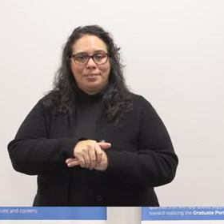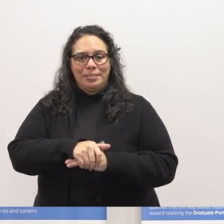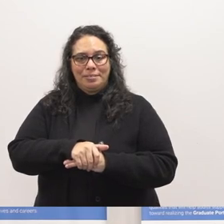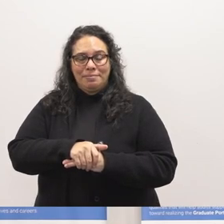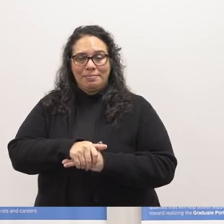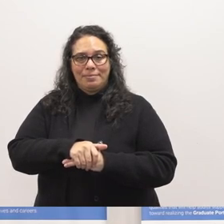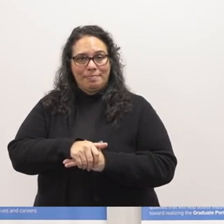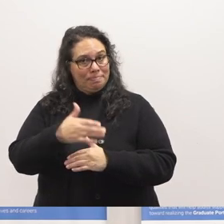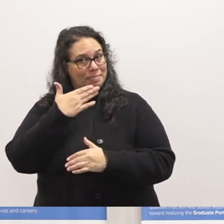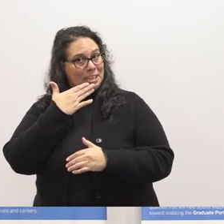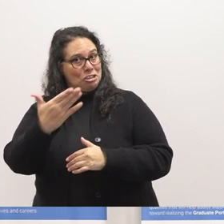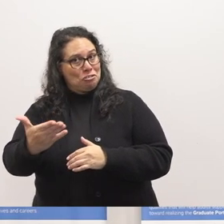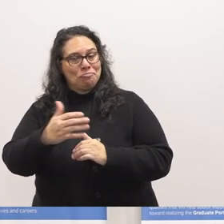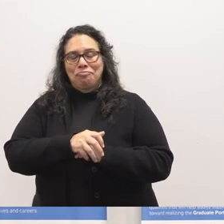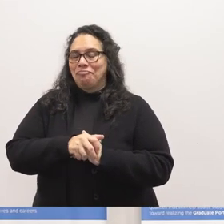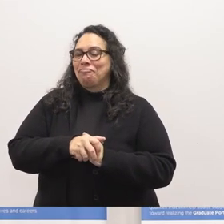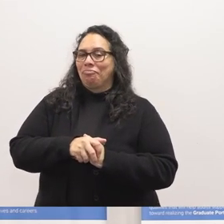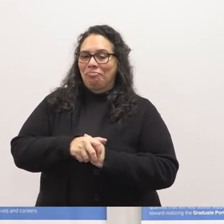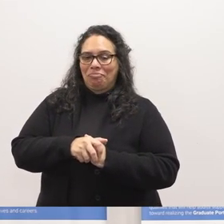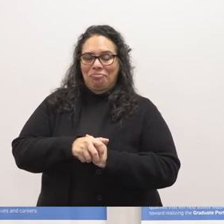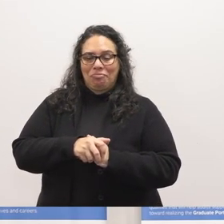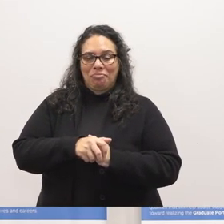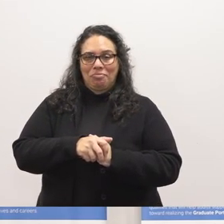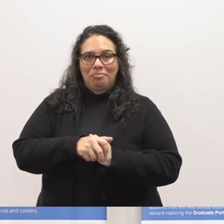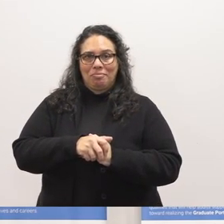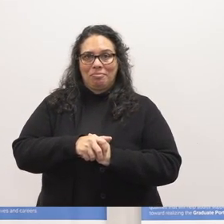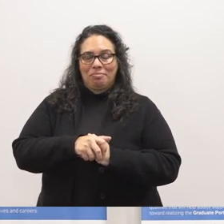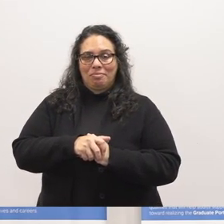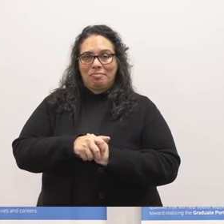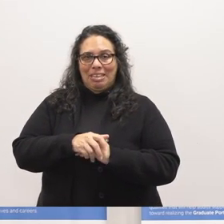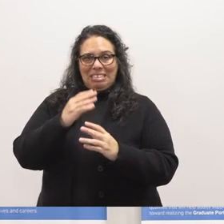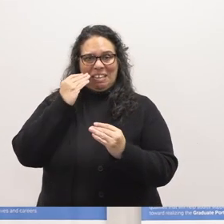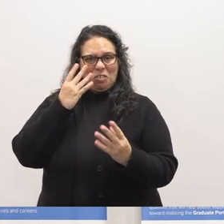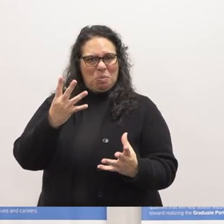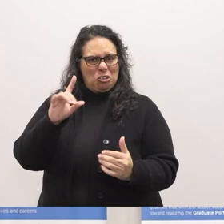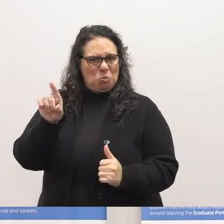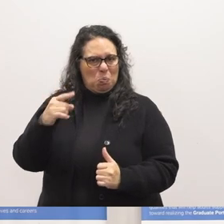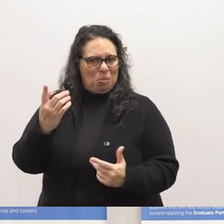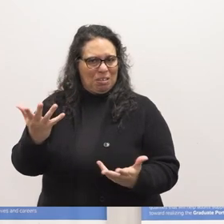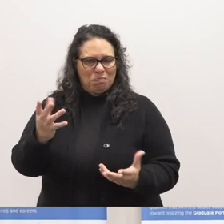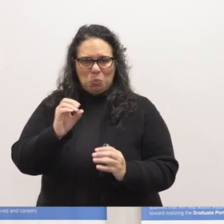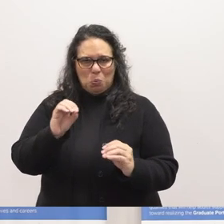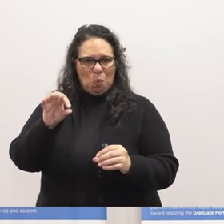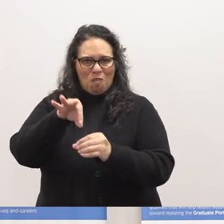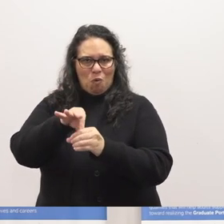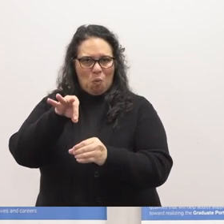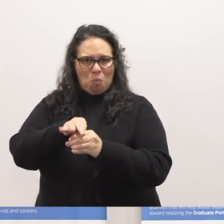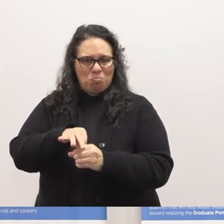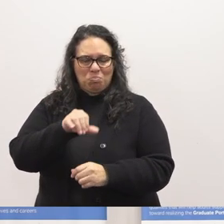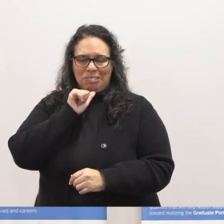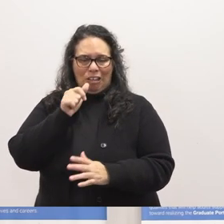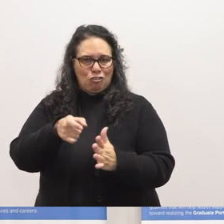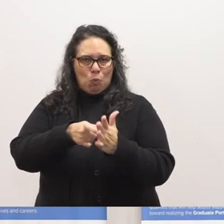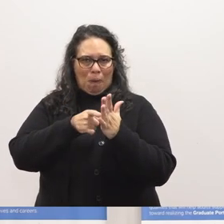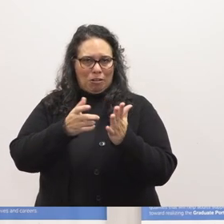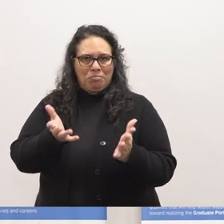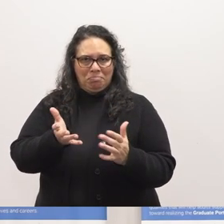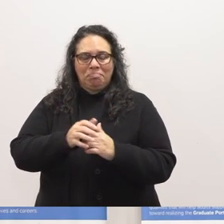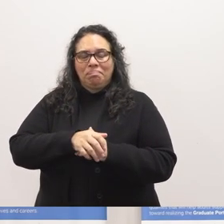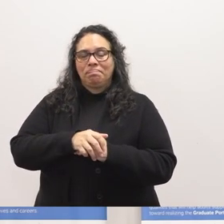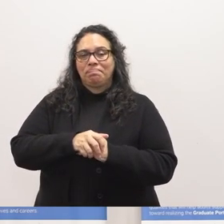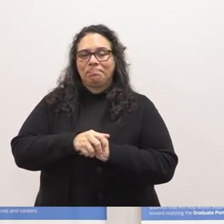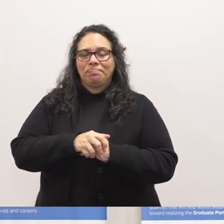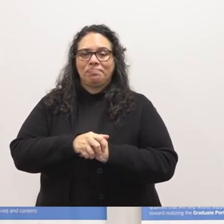Thank you. And that's information only, so That doesn't require us to take